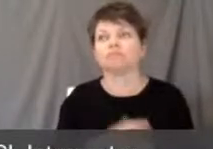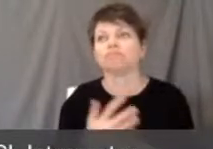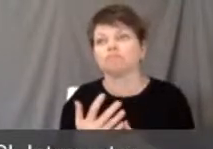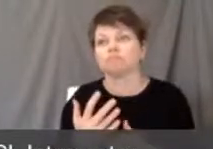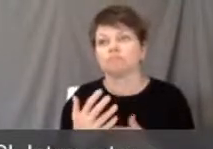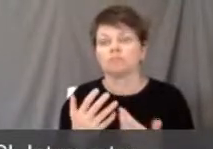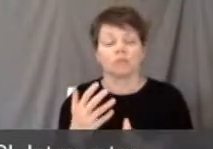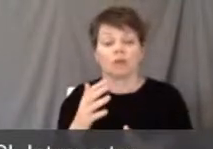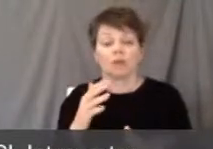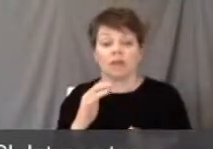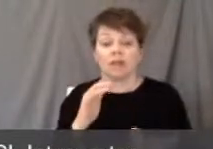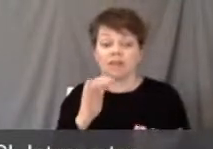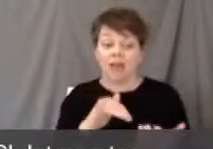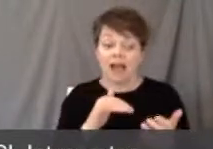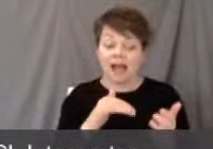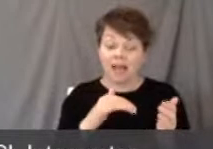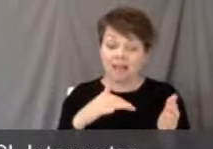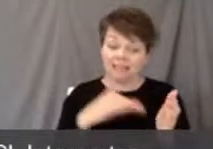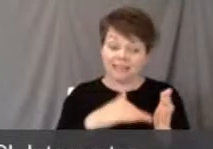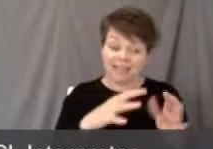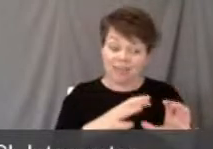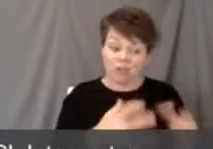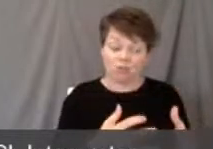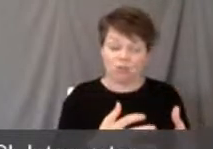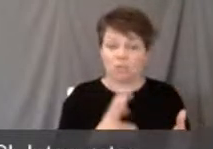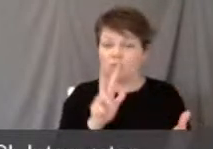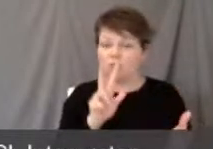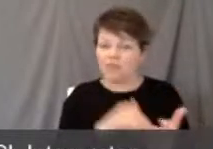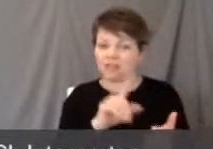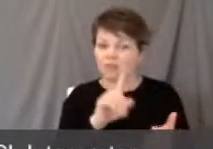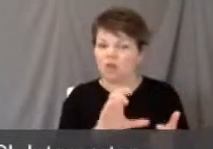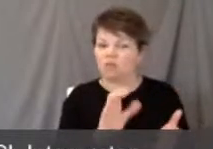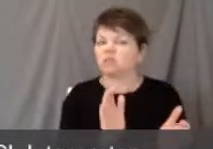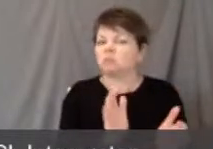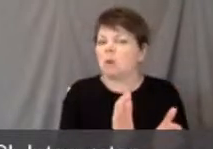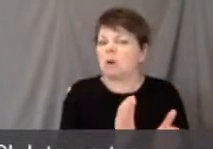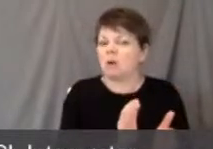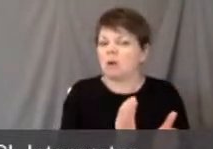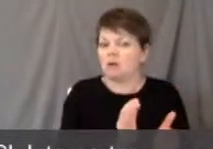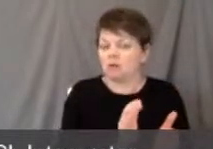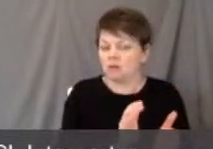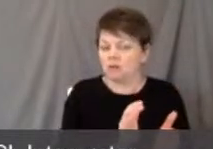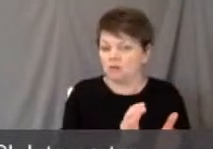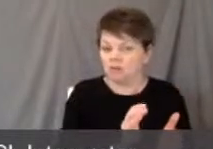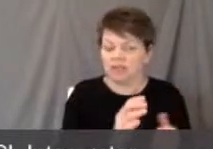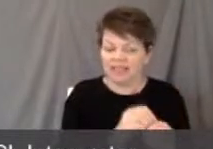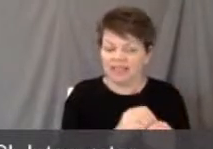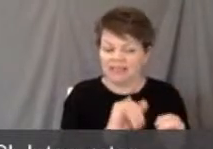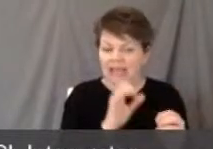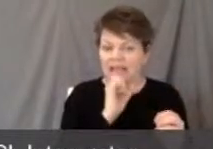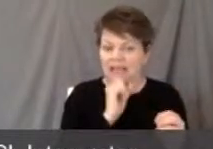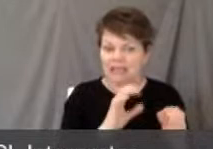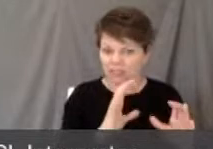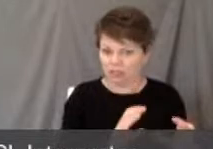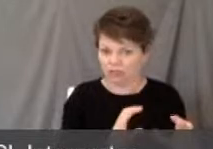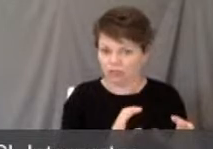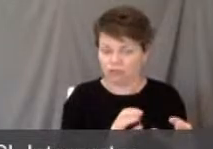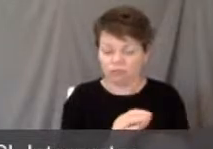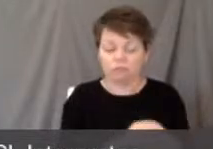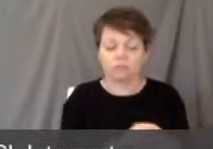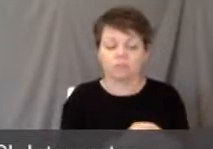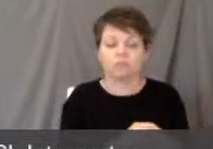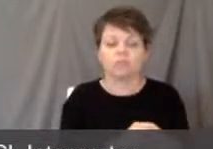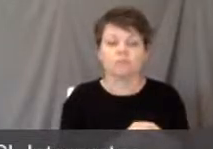and these were fairly small studies, as I mentioned, 3,100 overall got the vaccine in this age group. We've